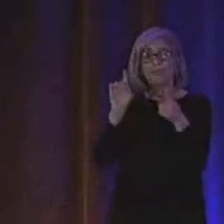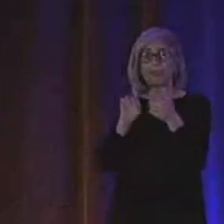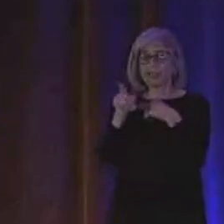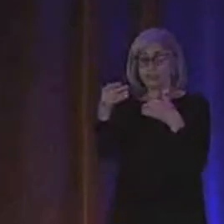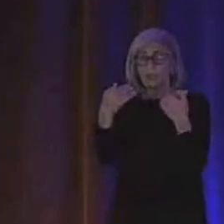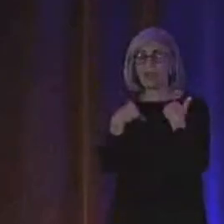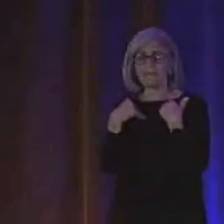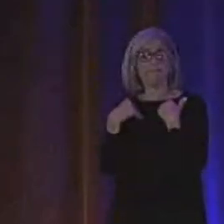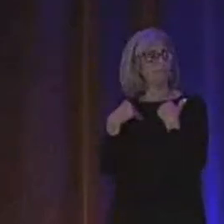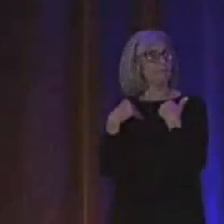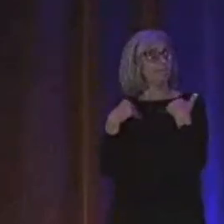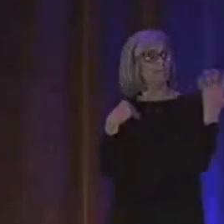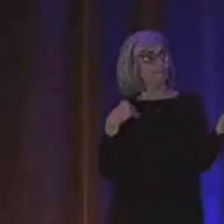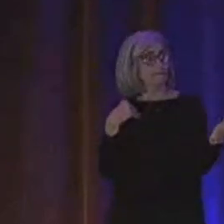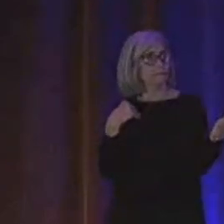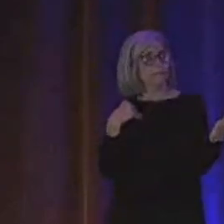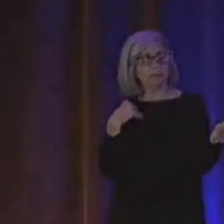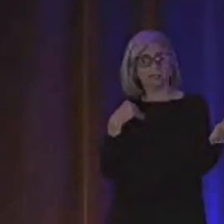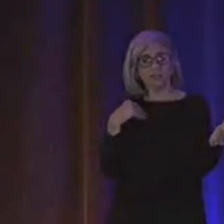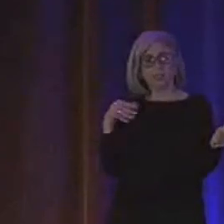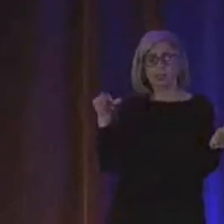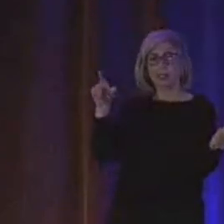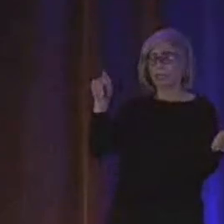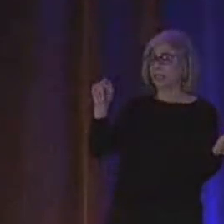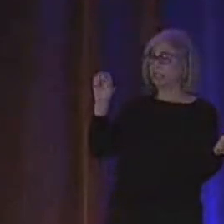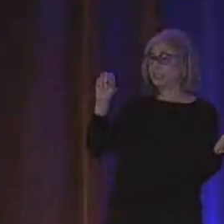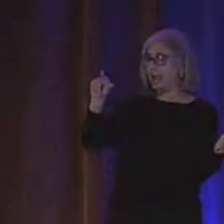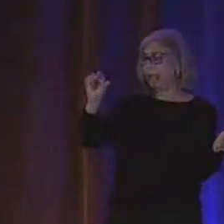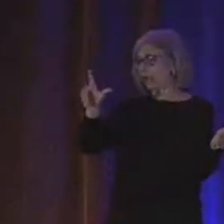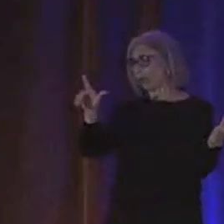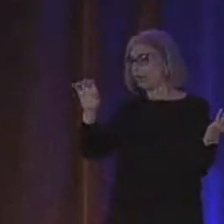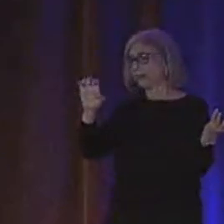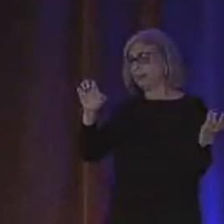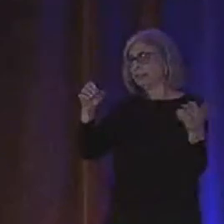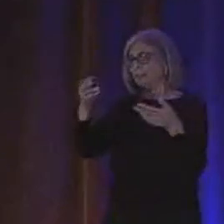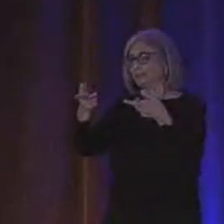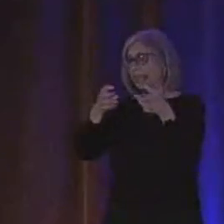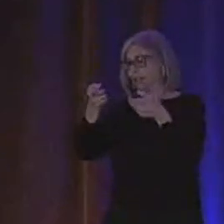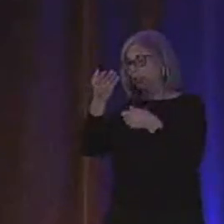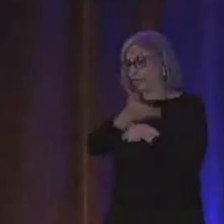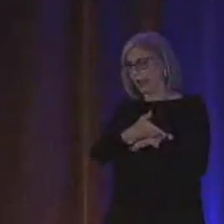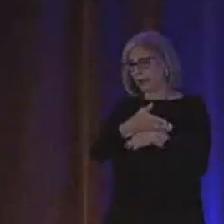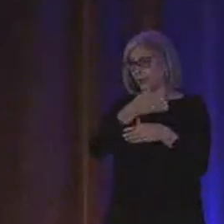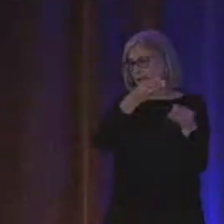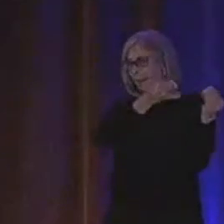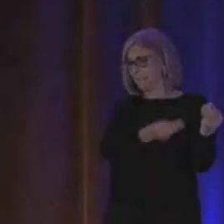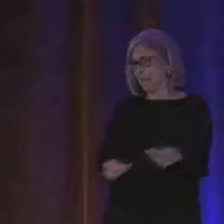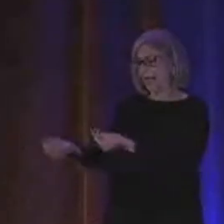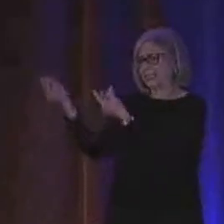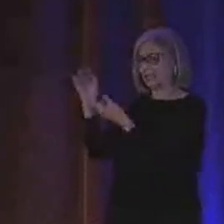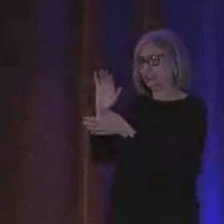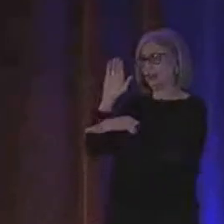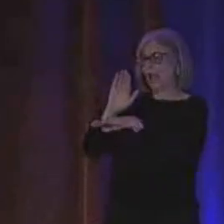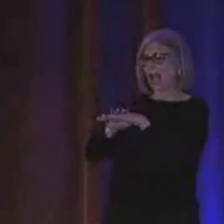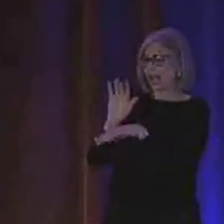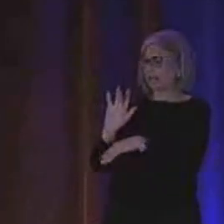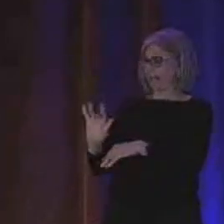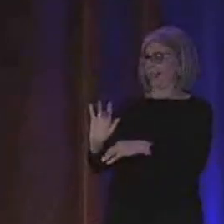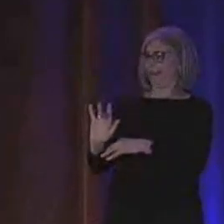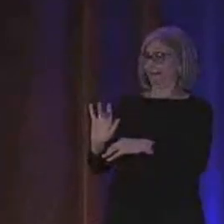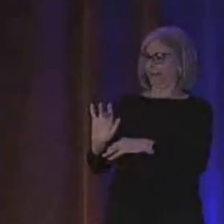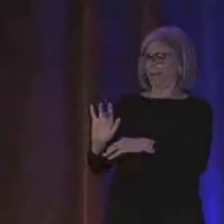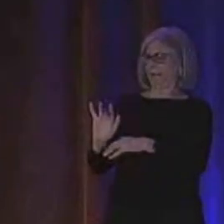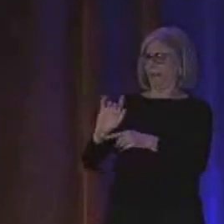have your, toggle handler in there and pass that handler into your onClick.